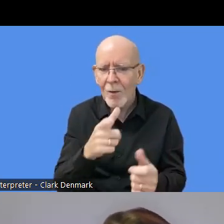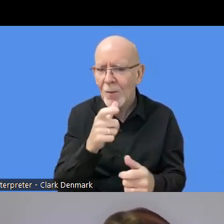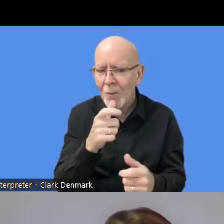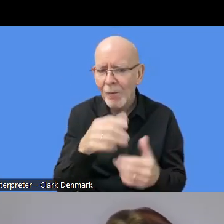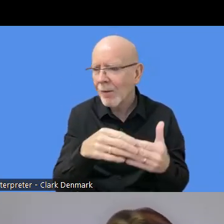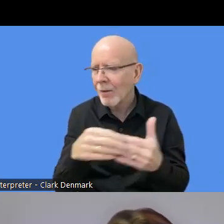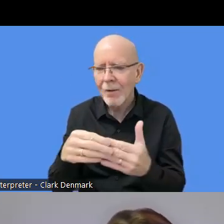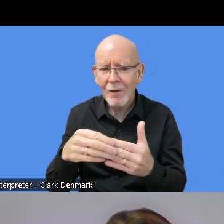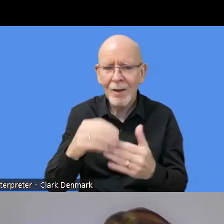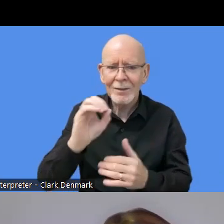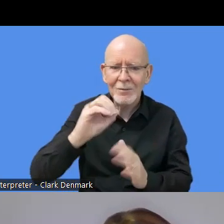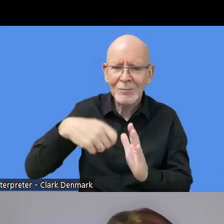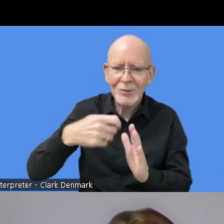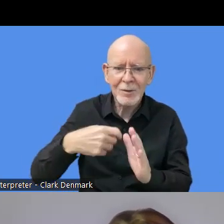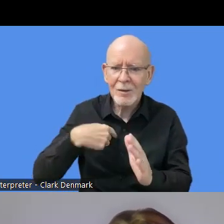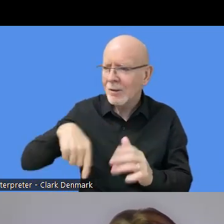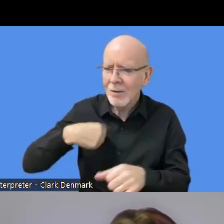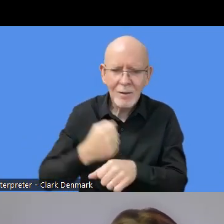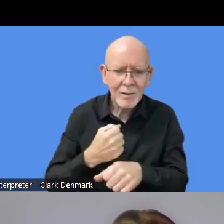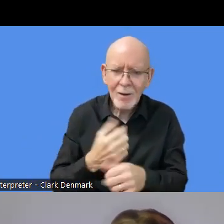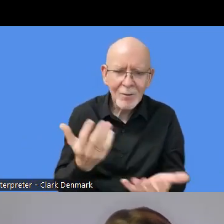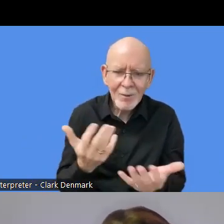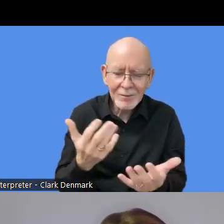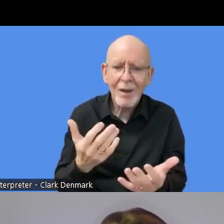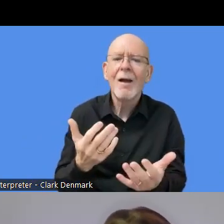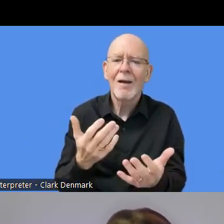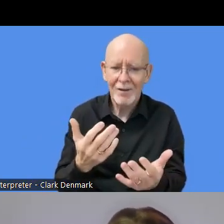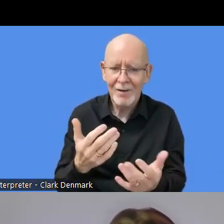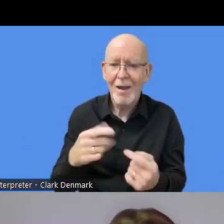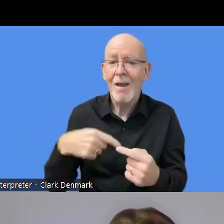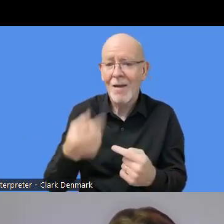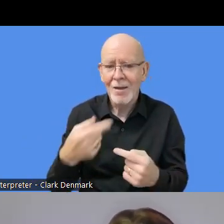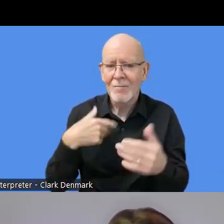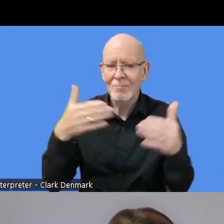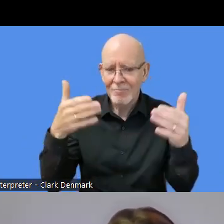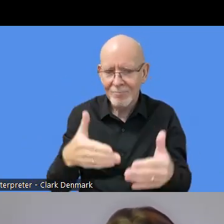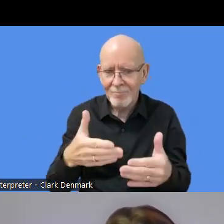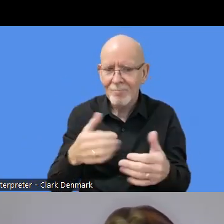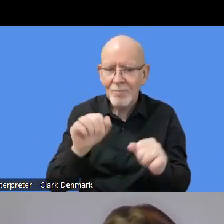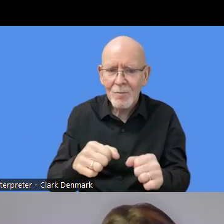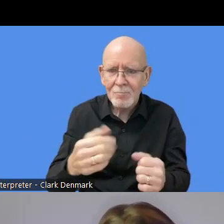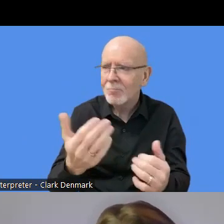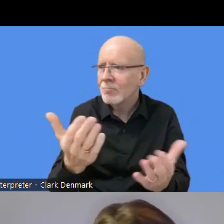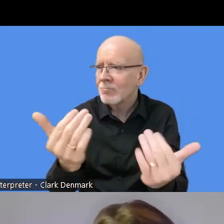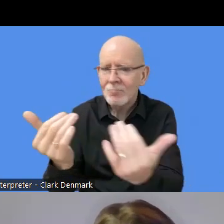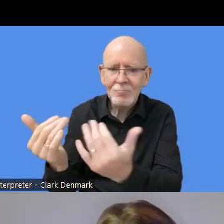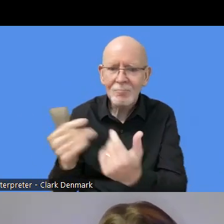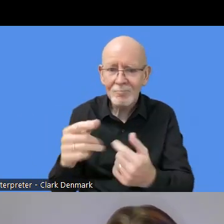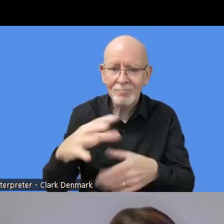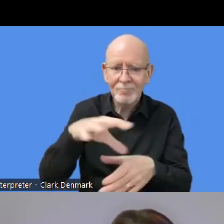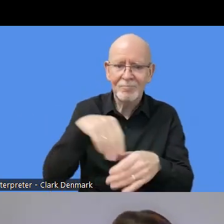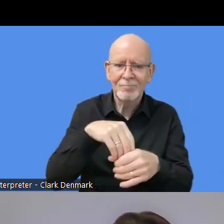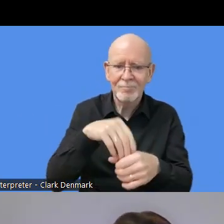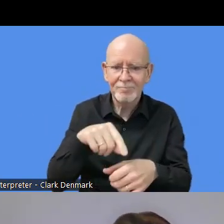specifically focus on nominations, on examples of programs that we encourage to nominate coming from the business